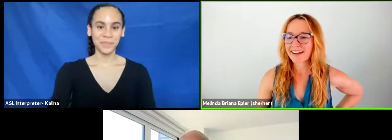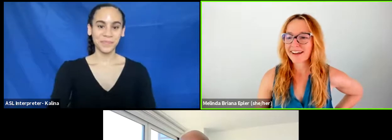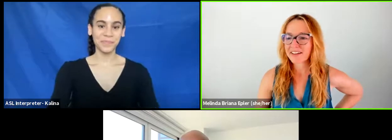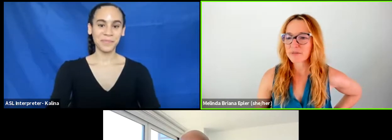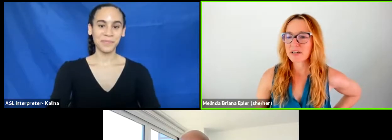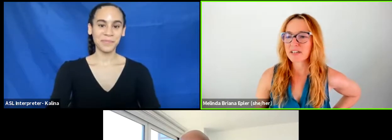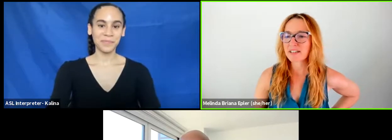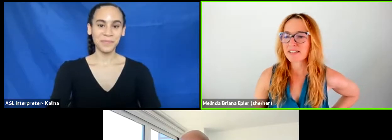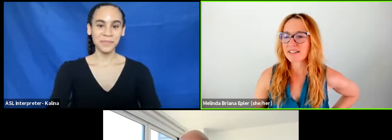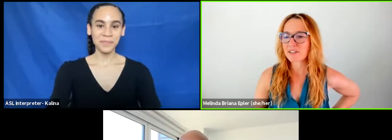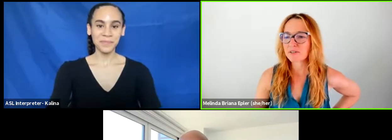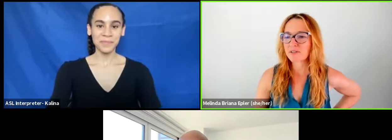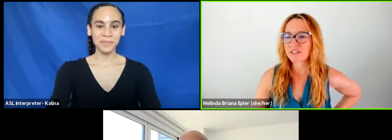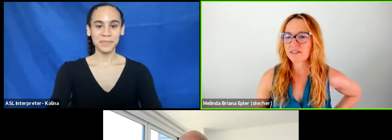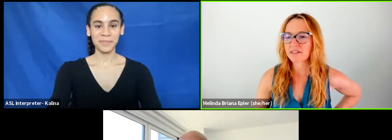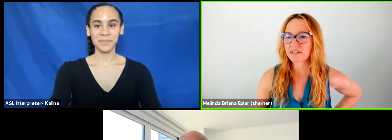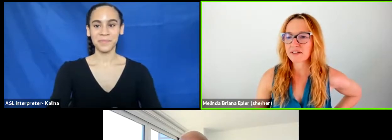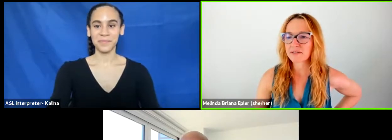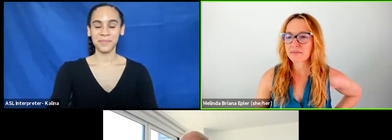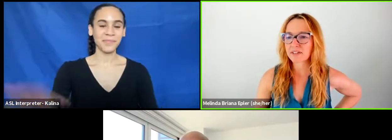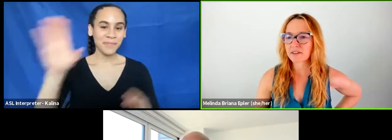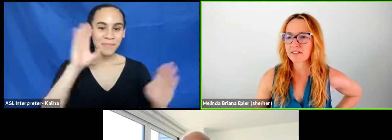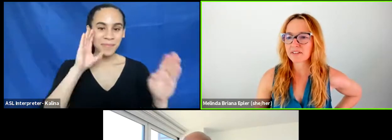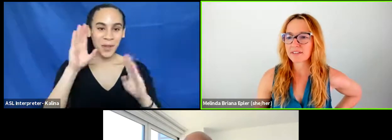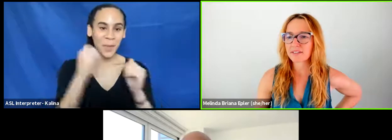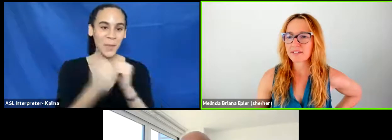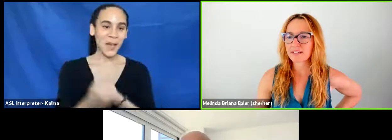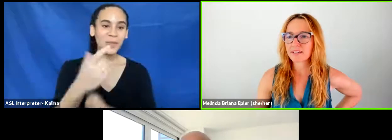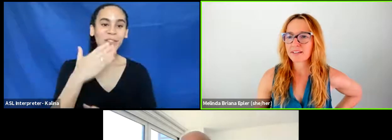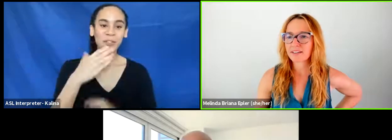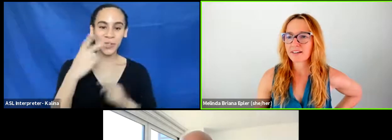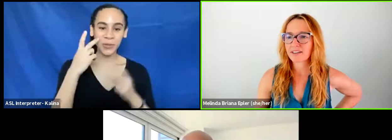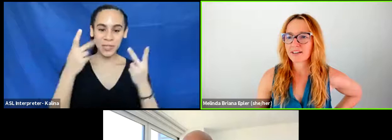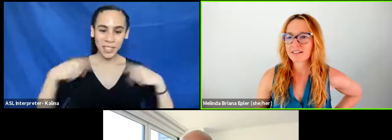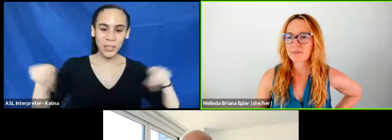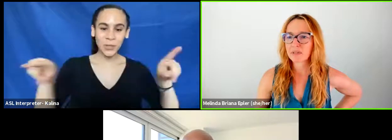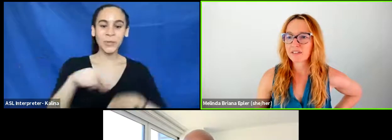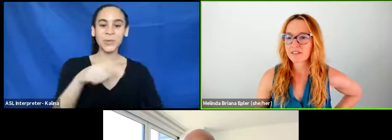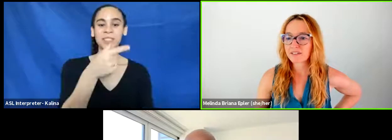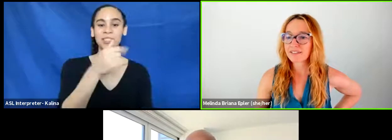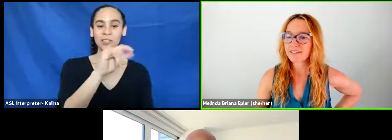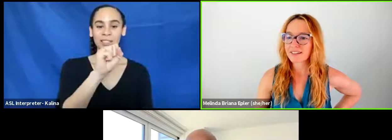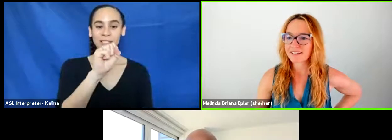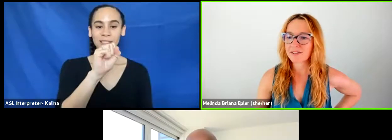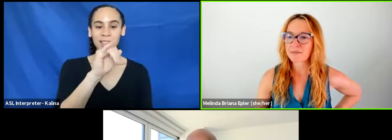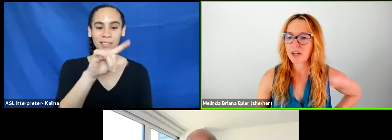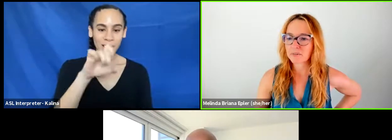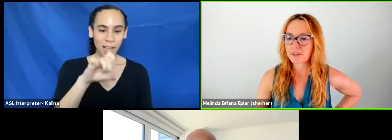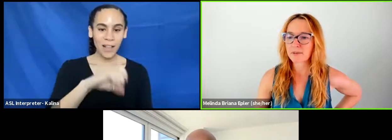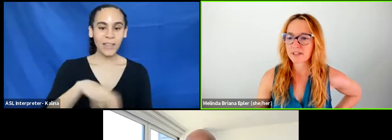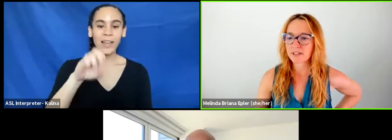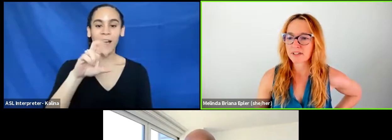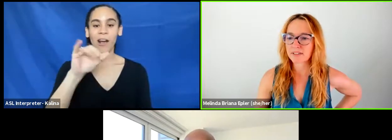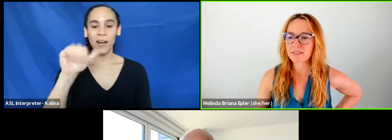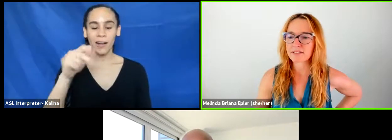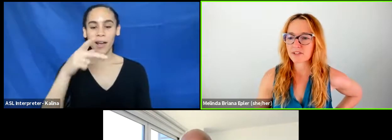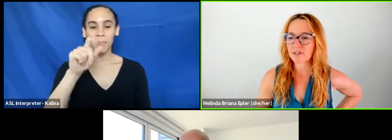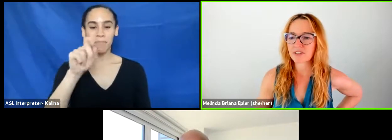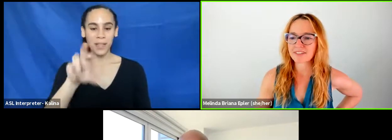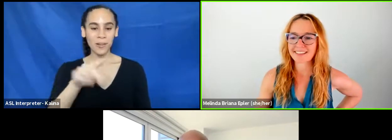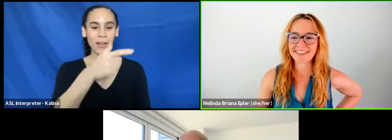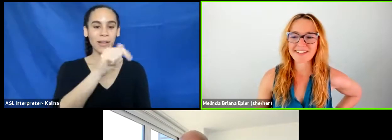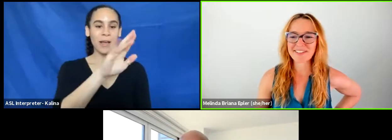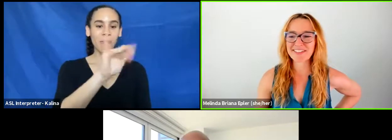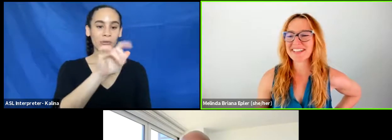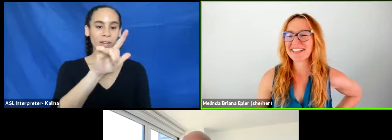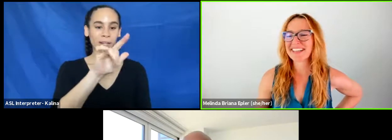So, hi everybody, good to see you, Giselle, Sarah, Erica, Peter, awesome, Gabrielle,